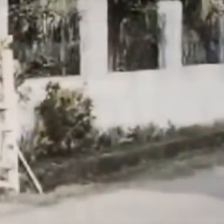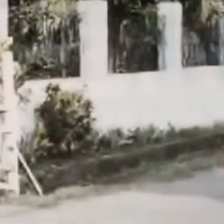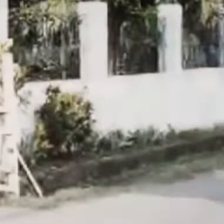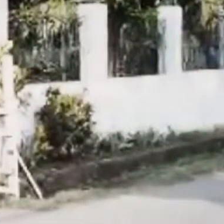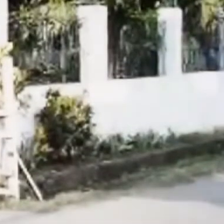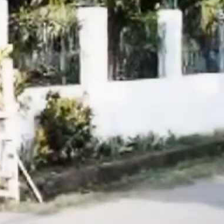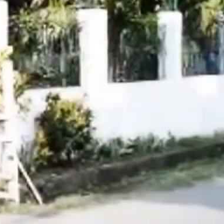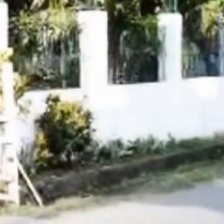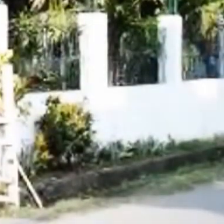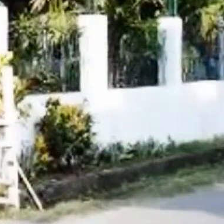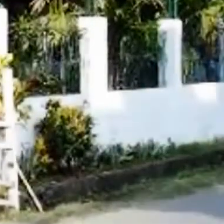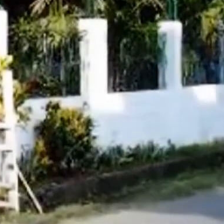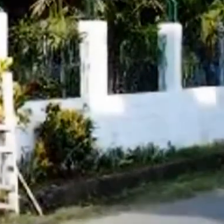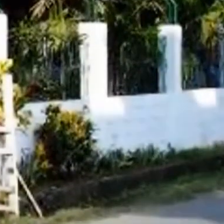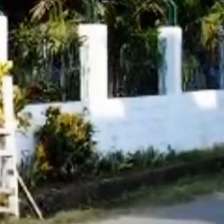lifted